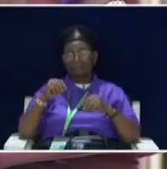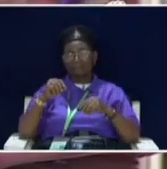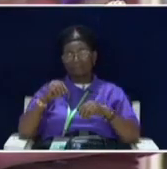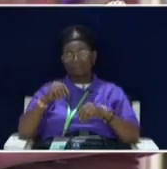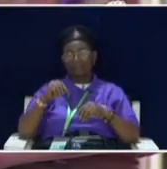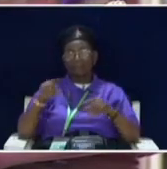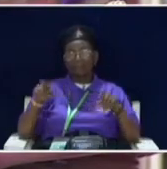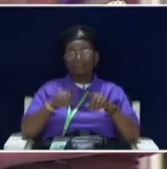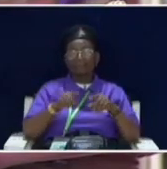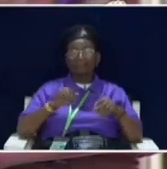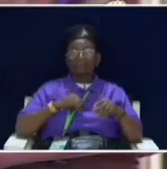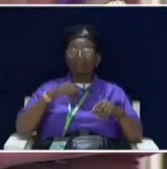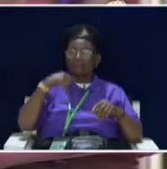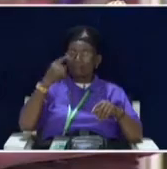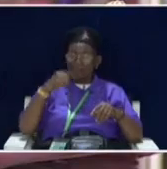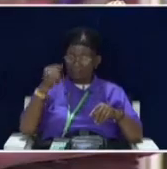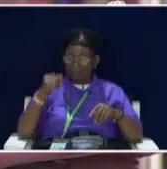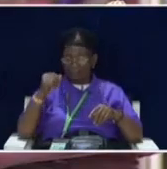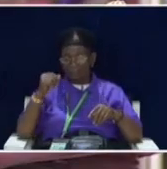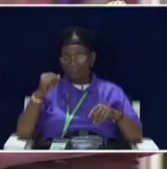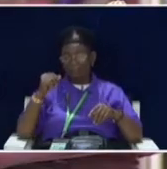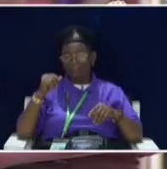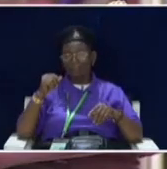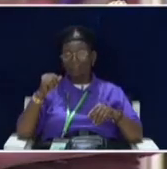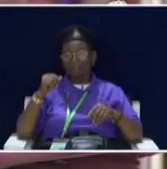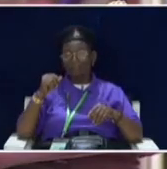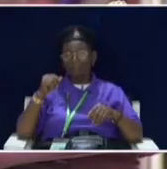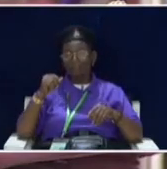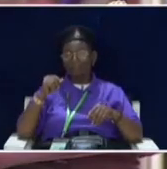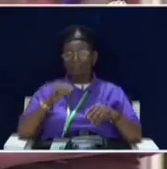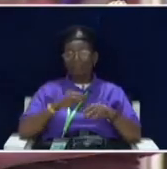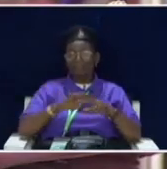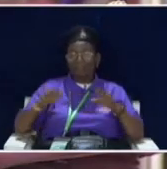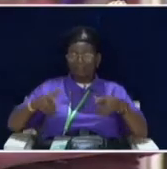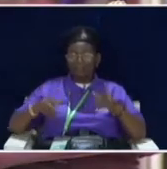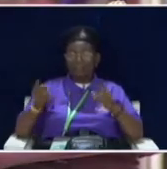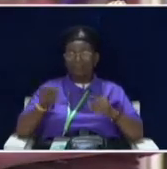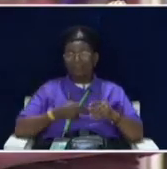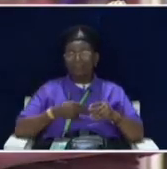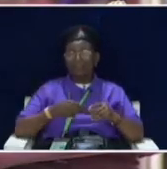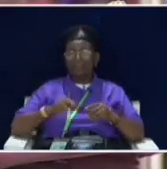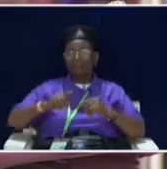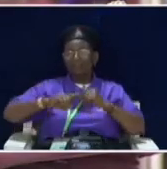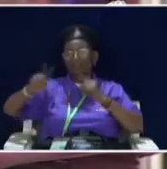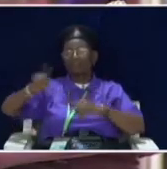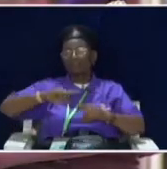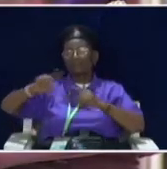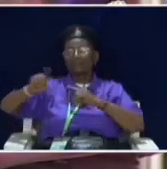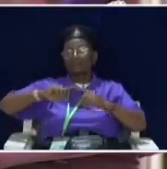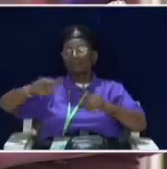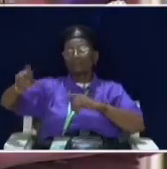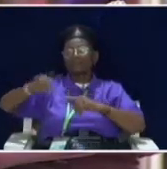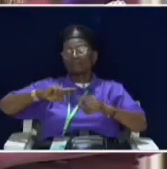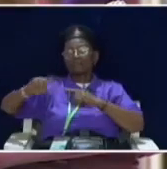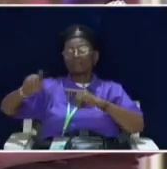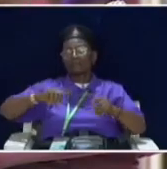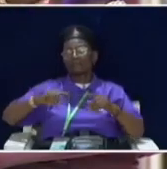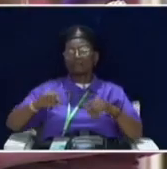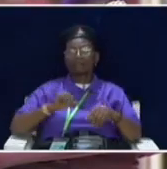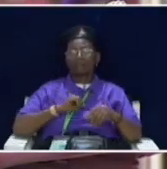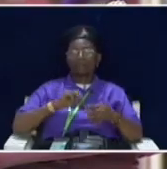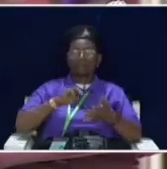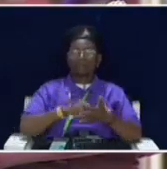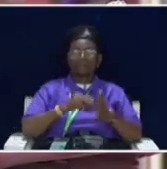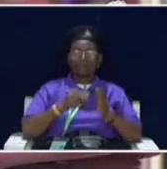So I said, please don't let us quarrel. I mean,